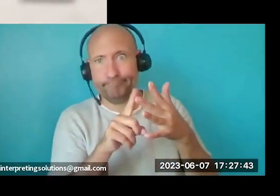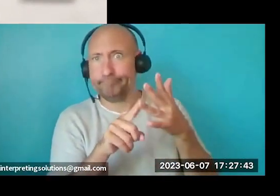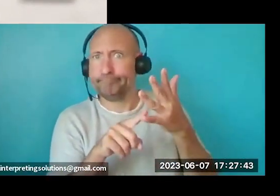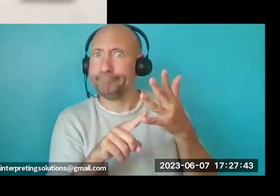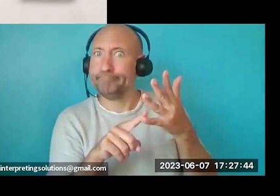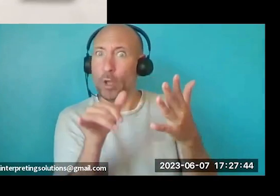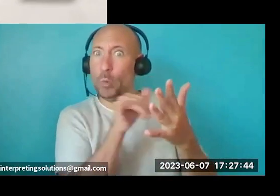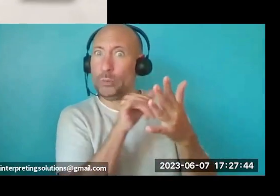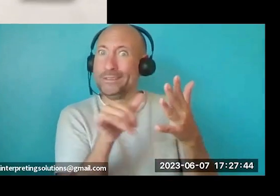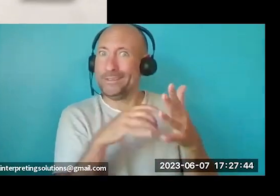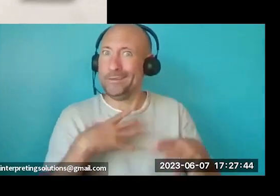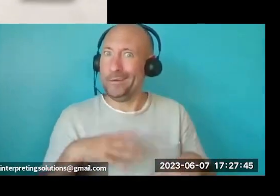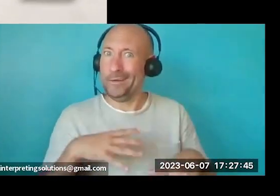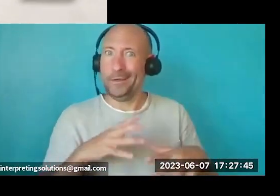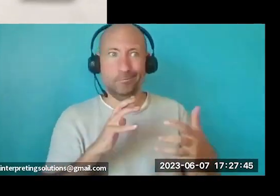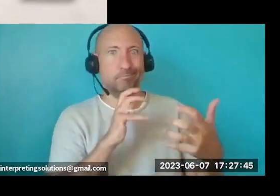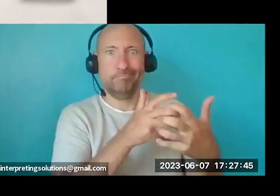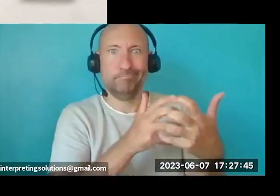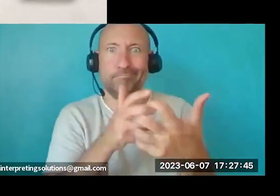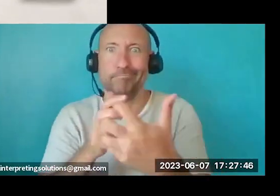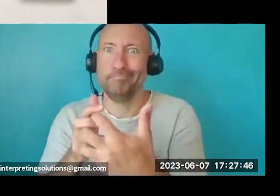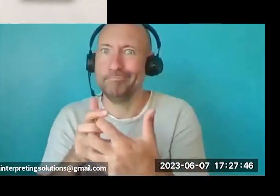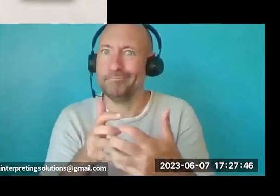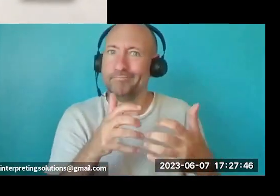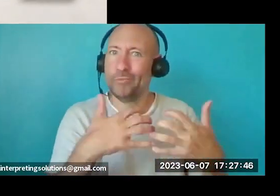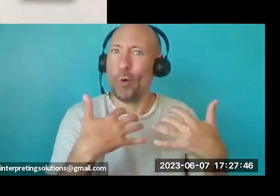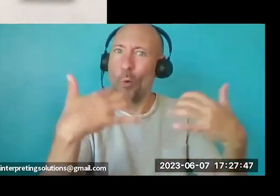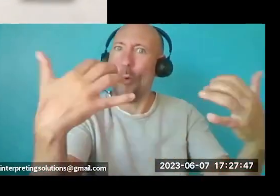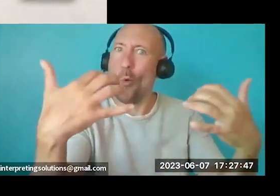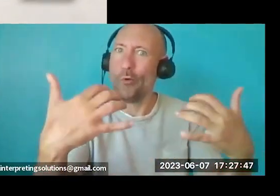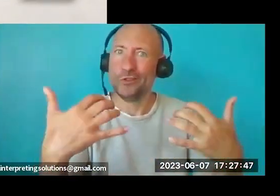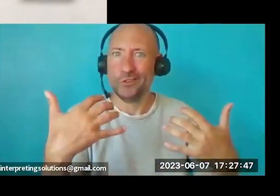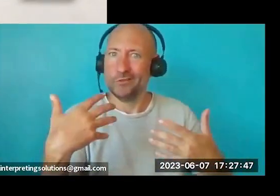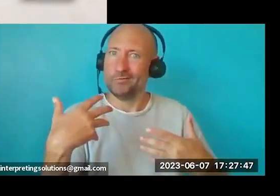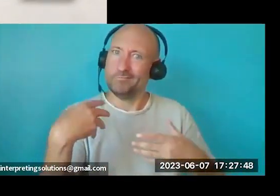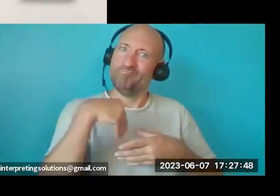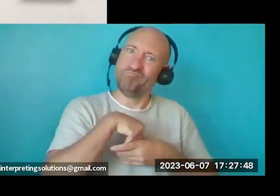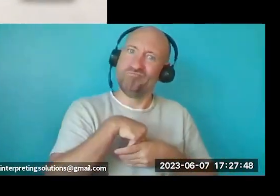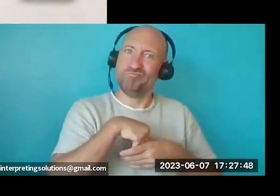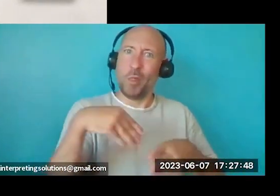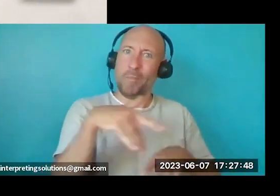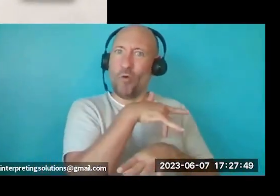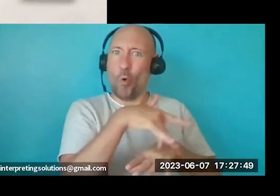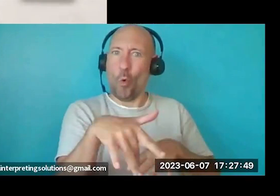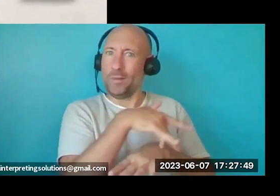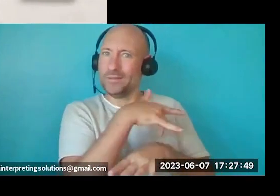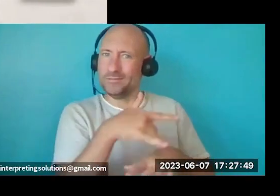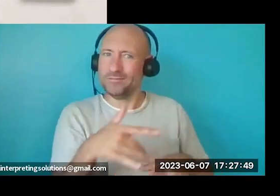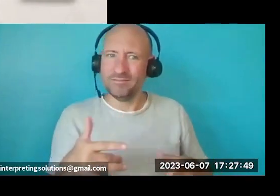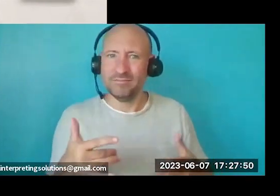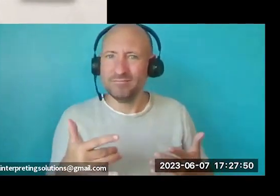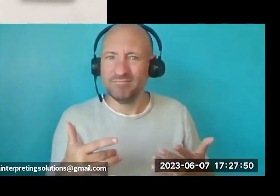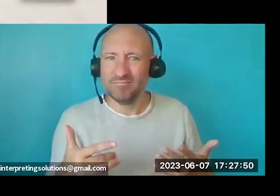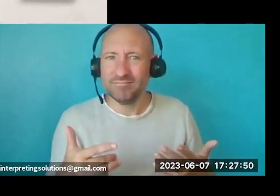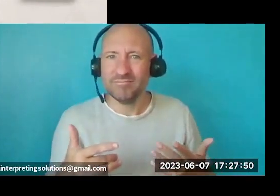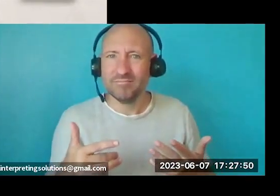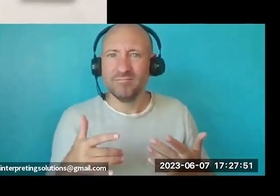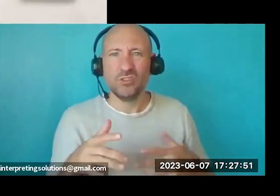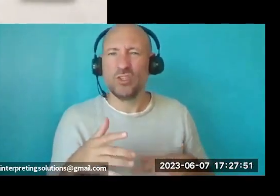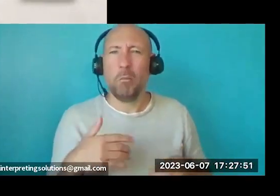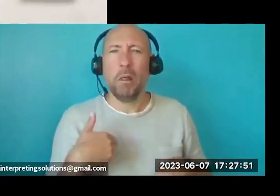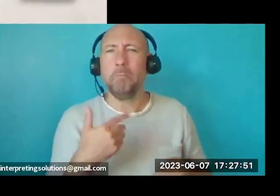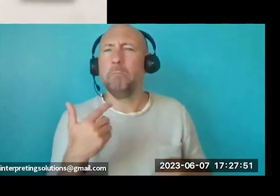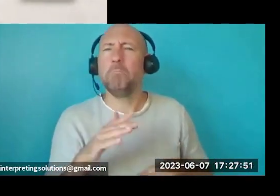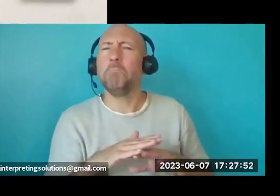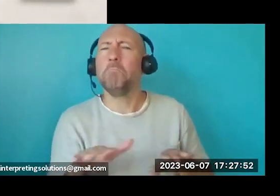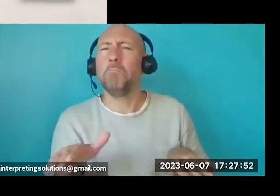trying to creatively integrate these approaches into the work too. So rather than leaving access as something that